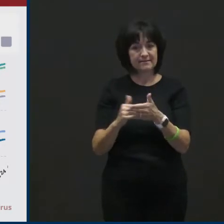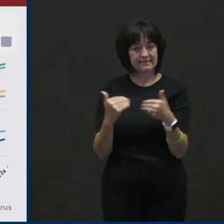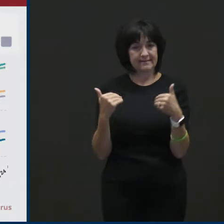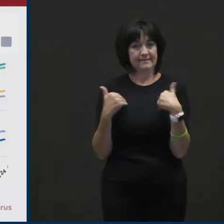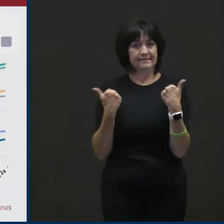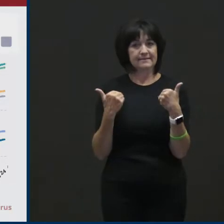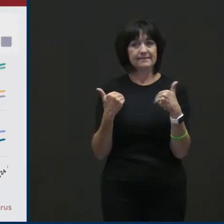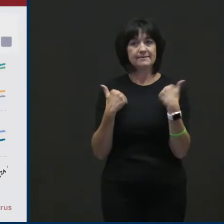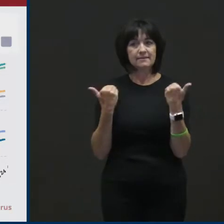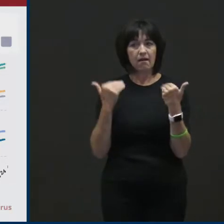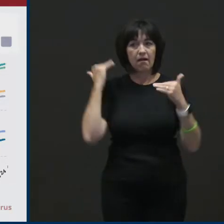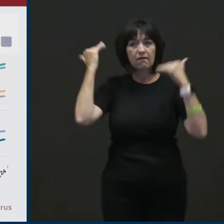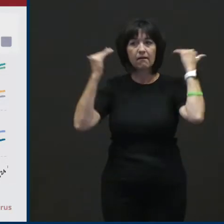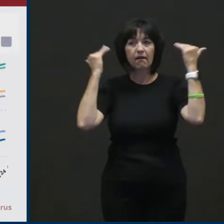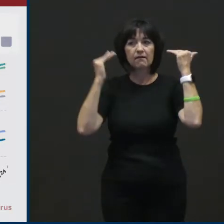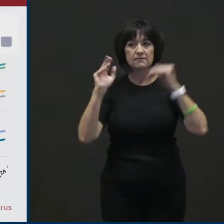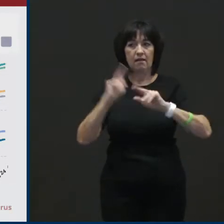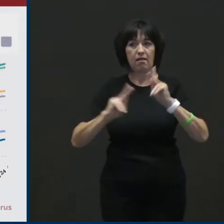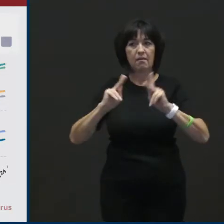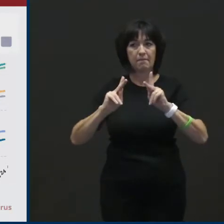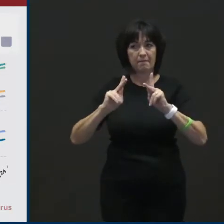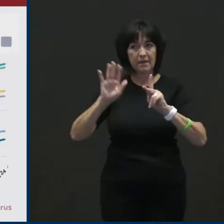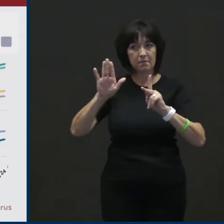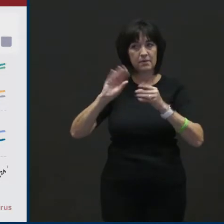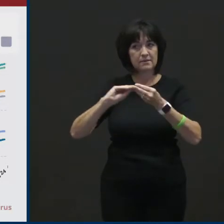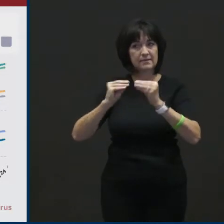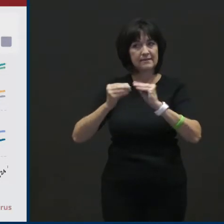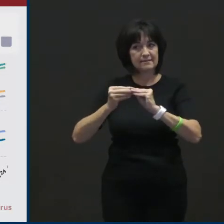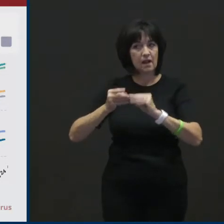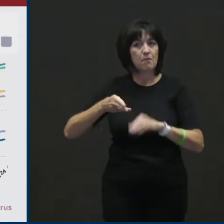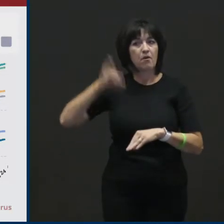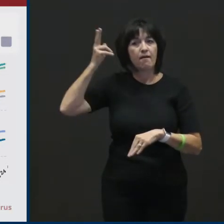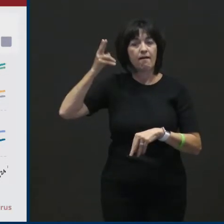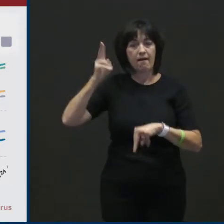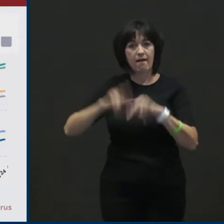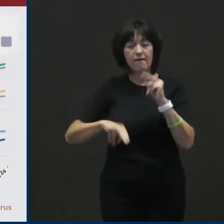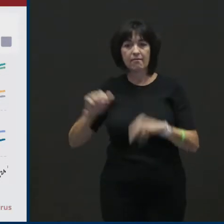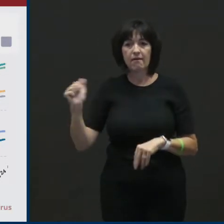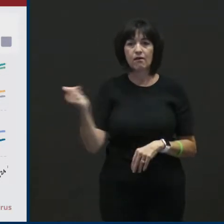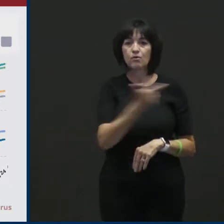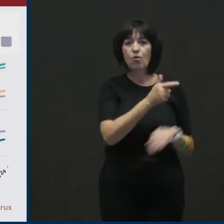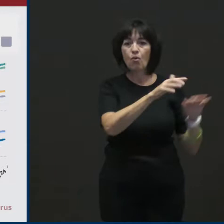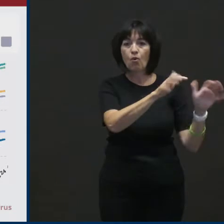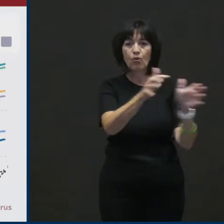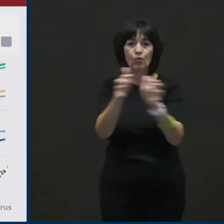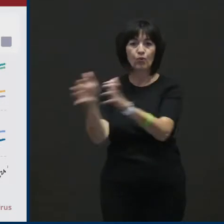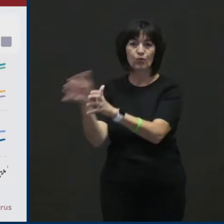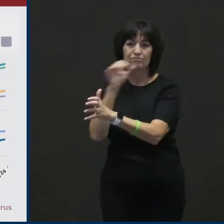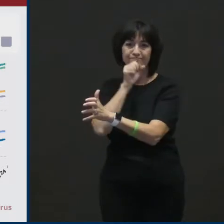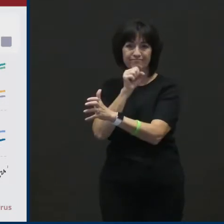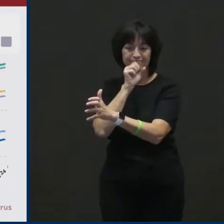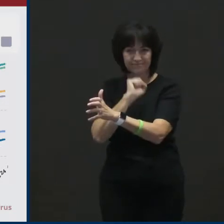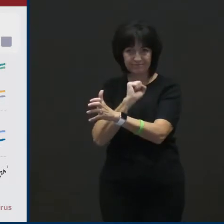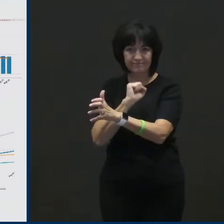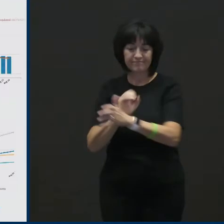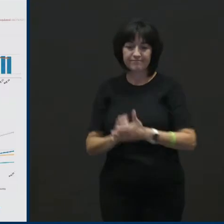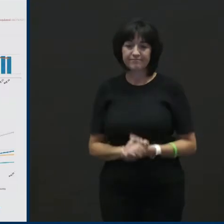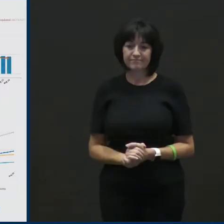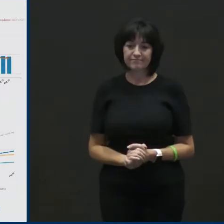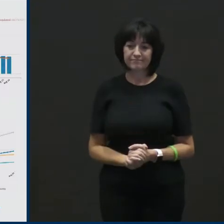the early part of the summer now, the highest rate of positive cases.